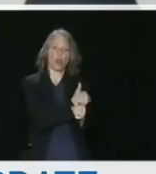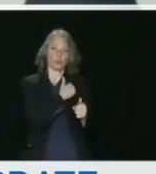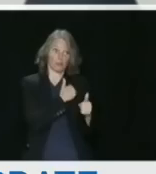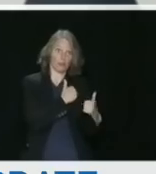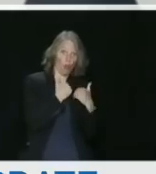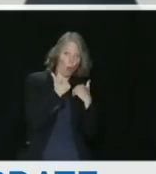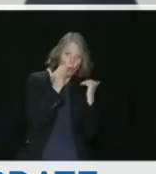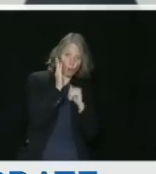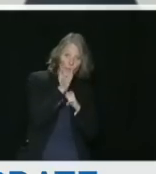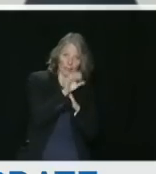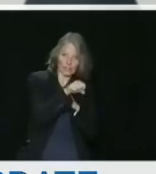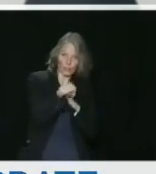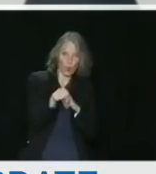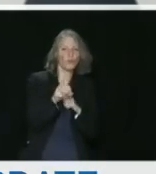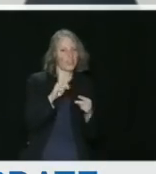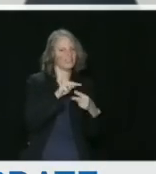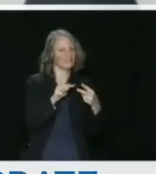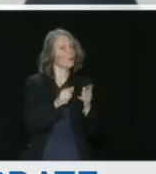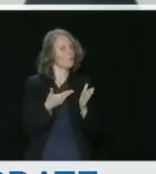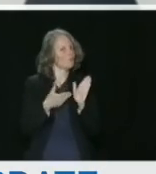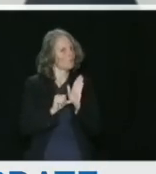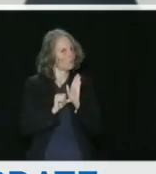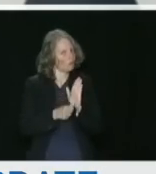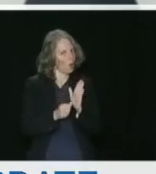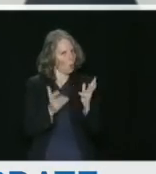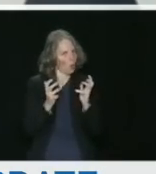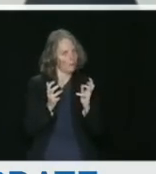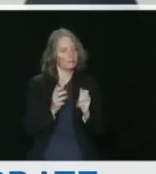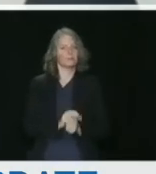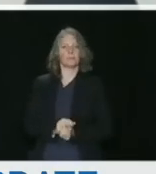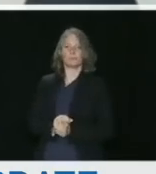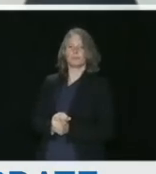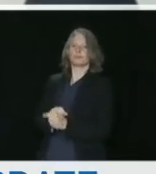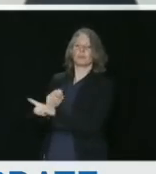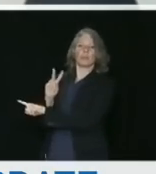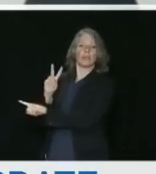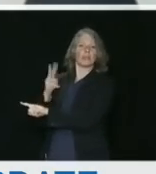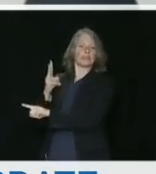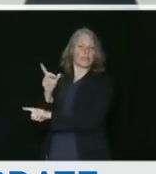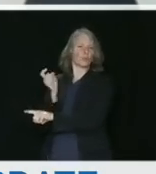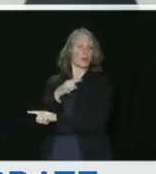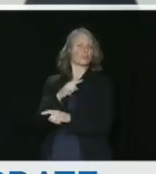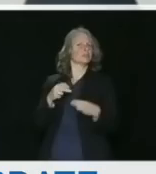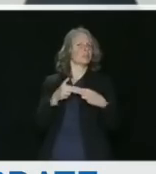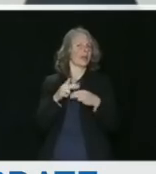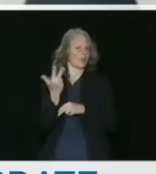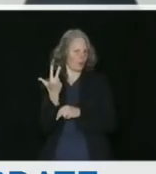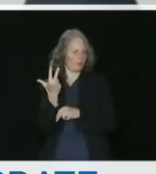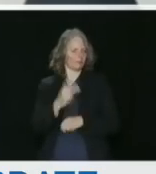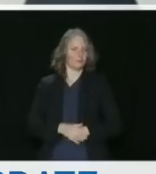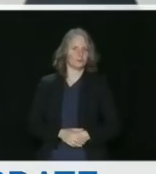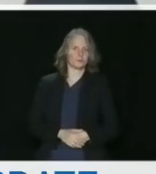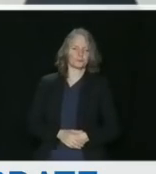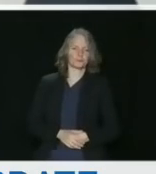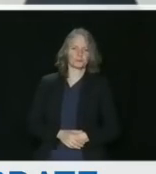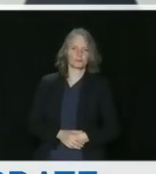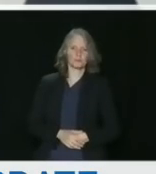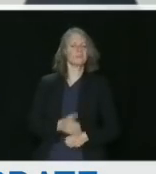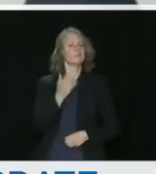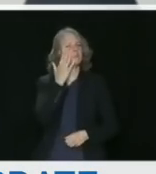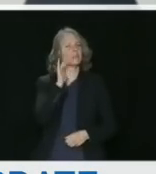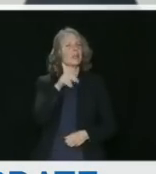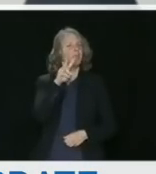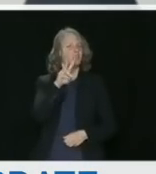Okay, and my second question is on slide 3. I know that the variant